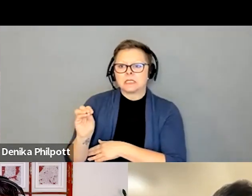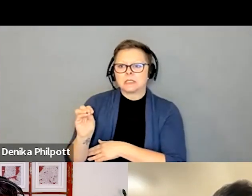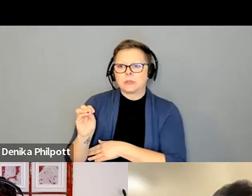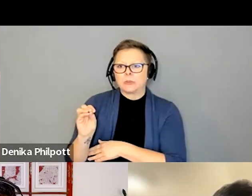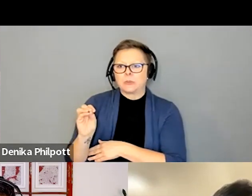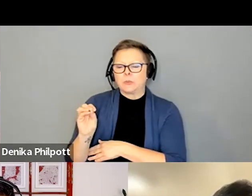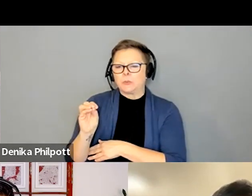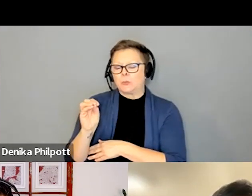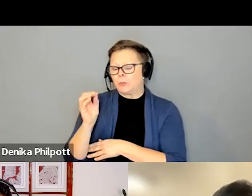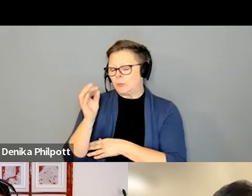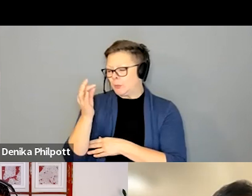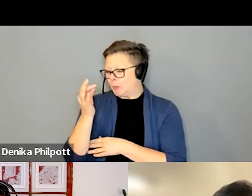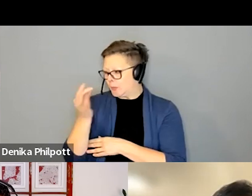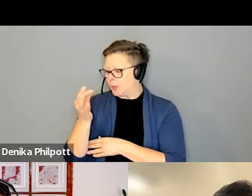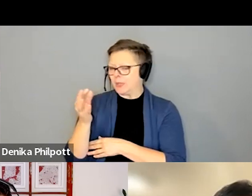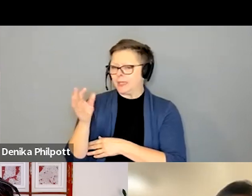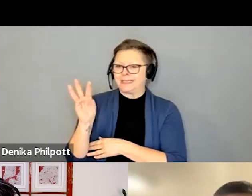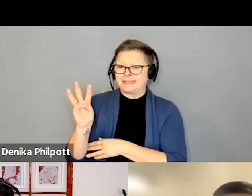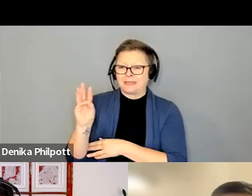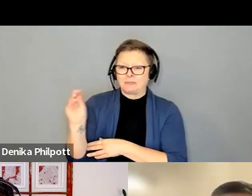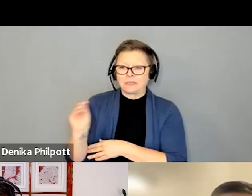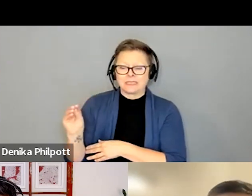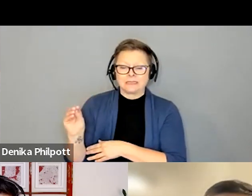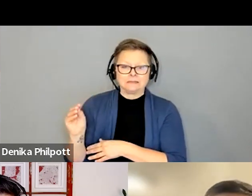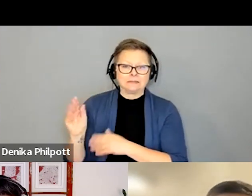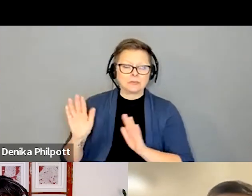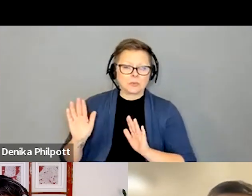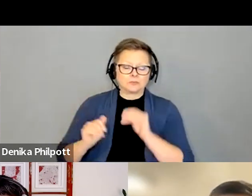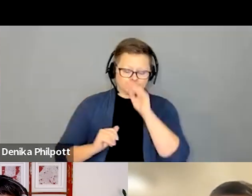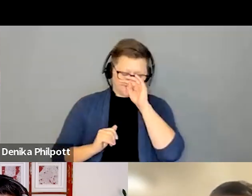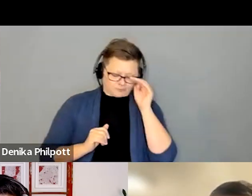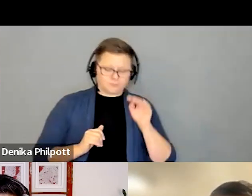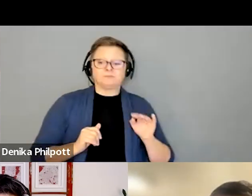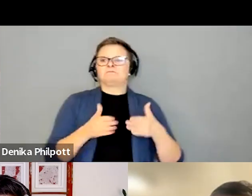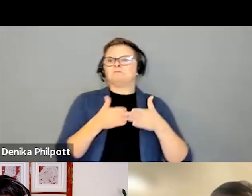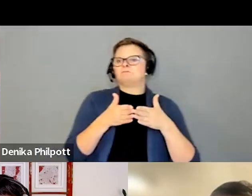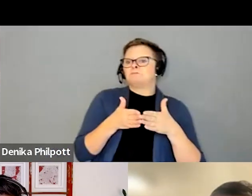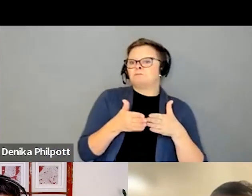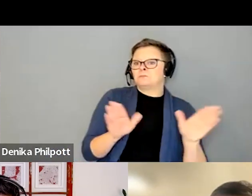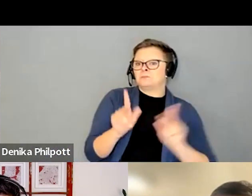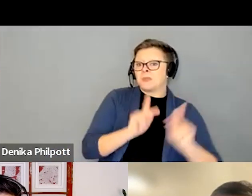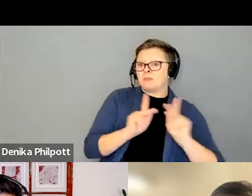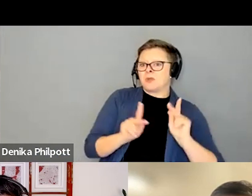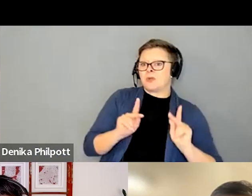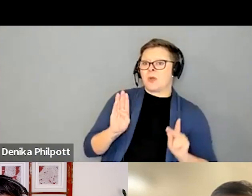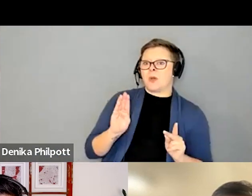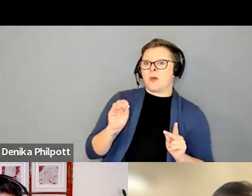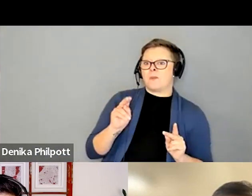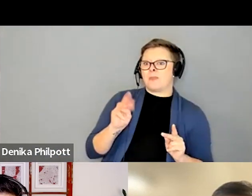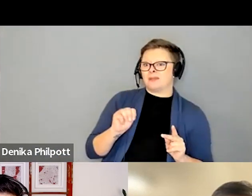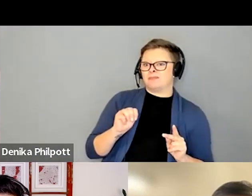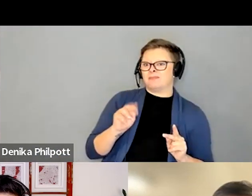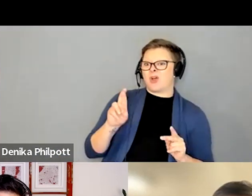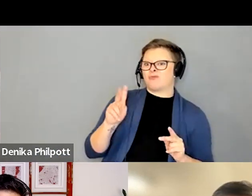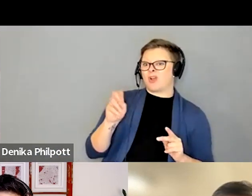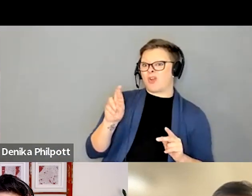6%. So to quickly recap, general population of who are bottom rungers,